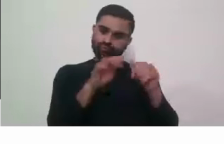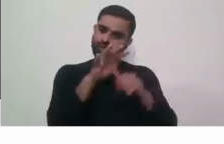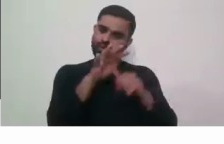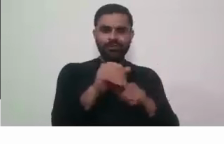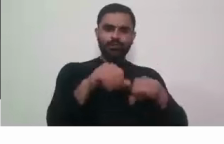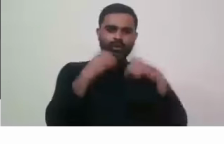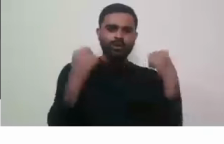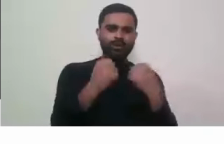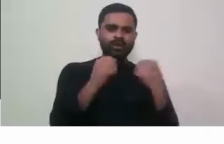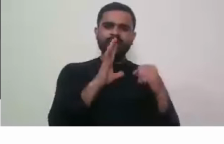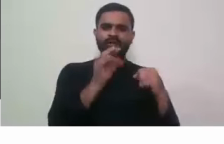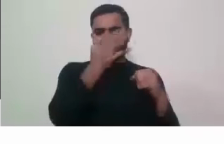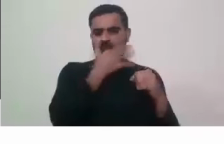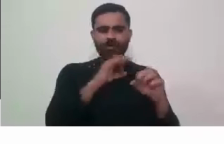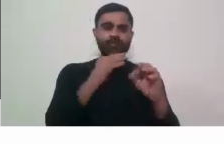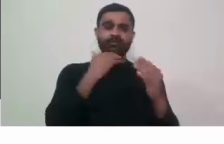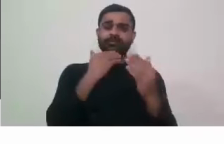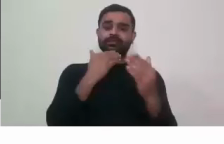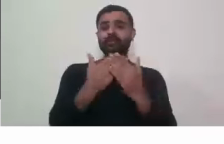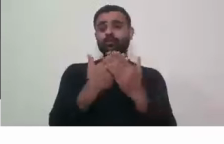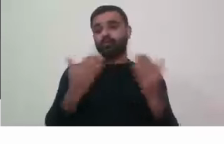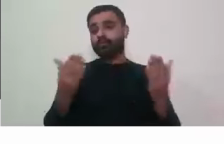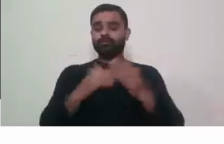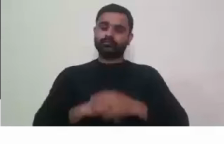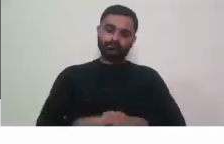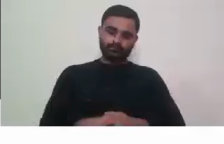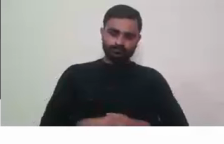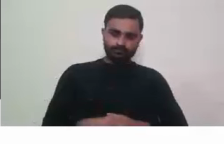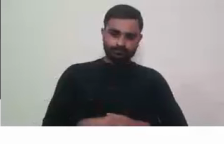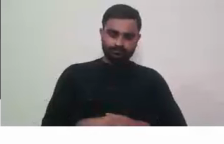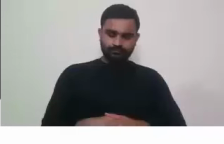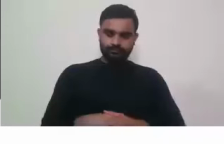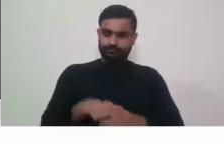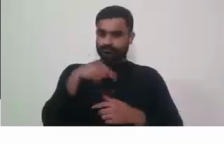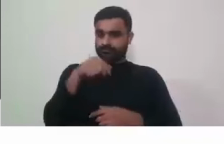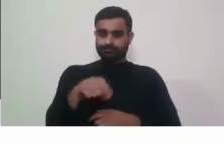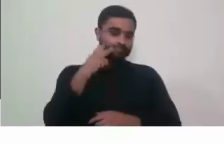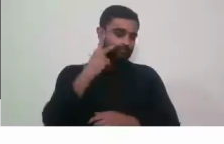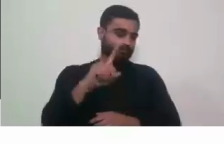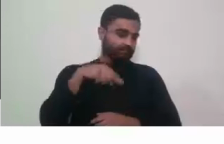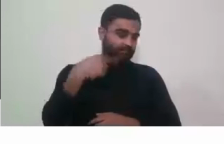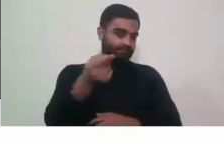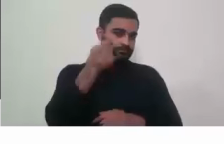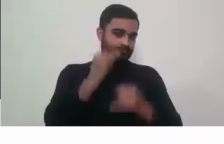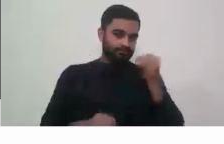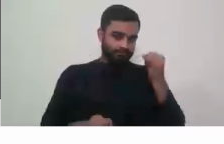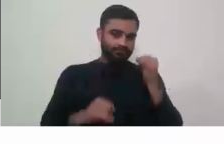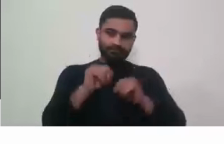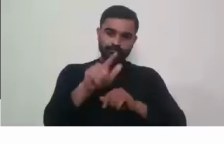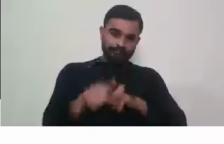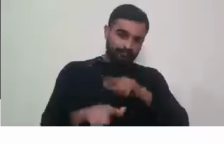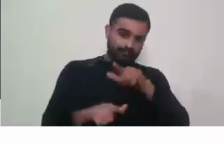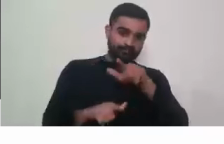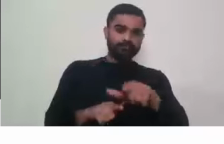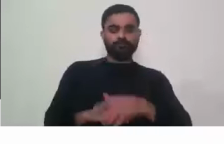activities. That's such a nice thing to have. Thank you, everyone. And on this note, let's move to the last step.